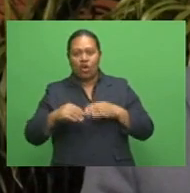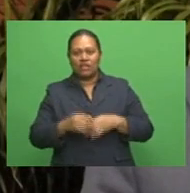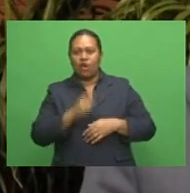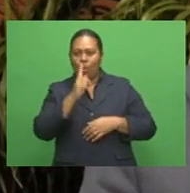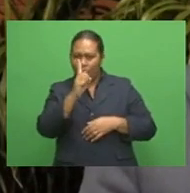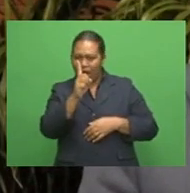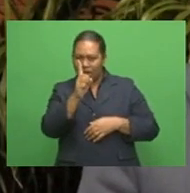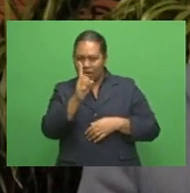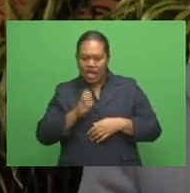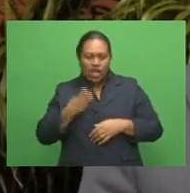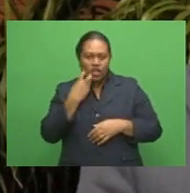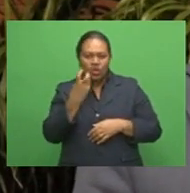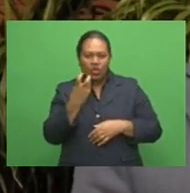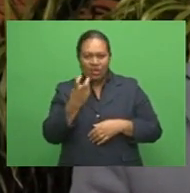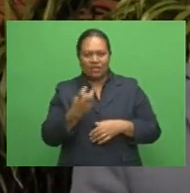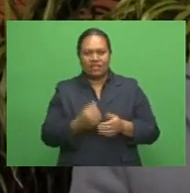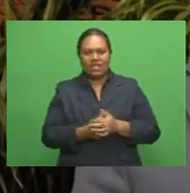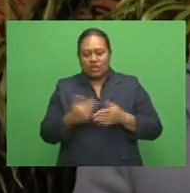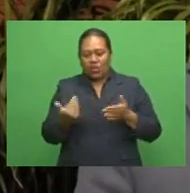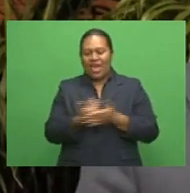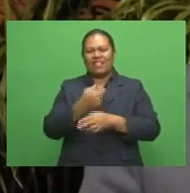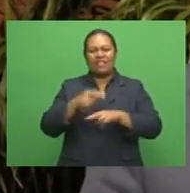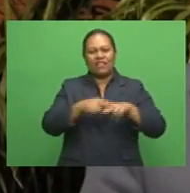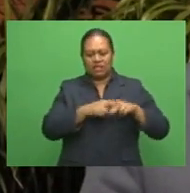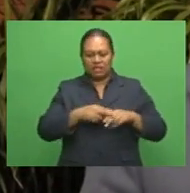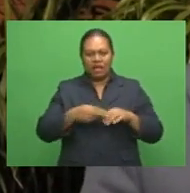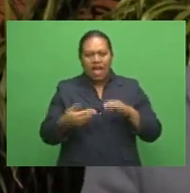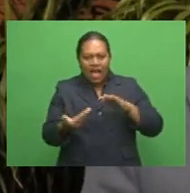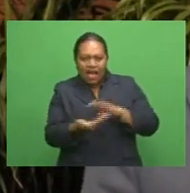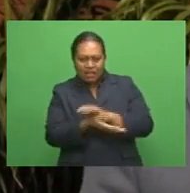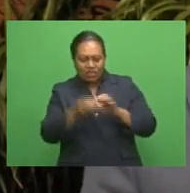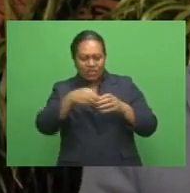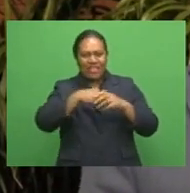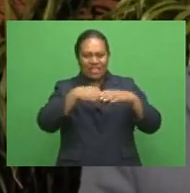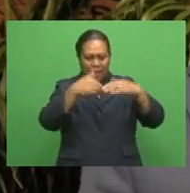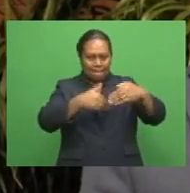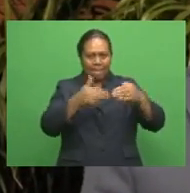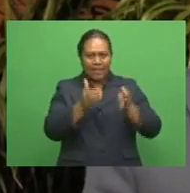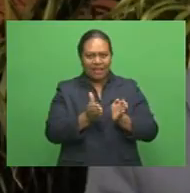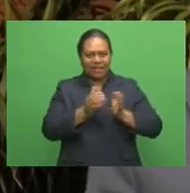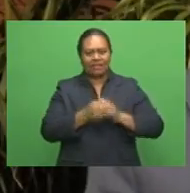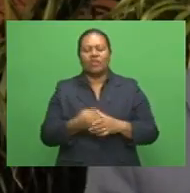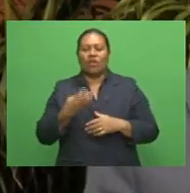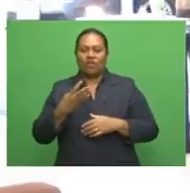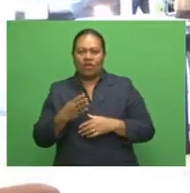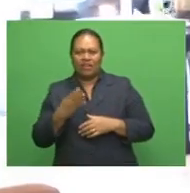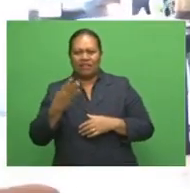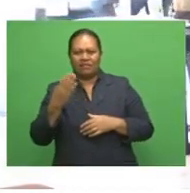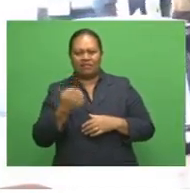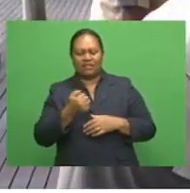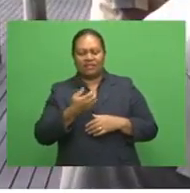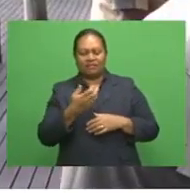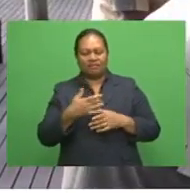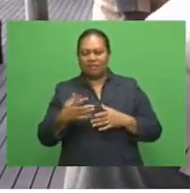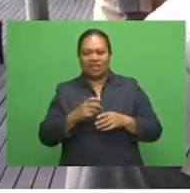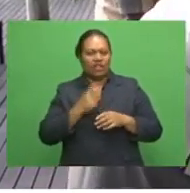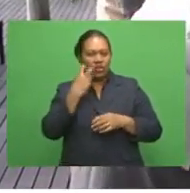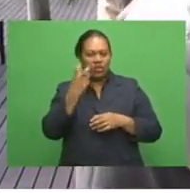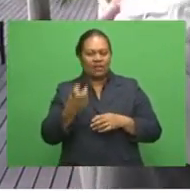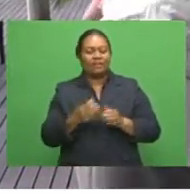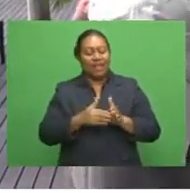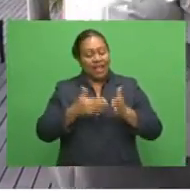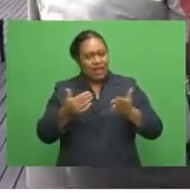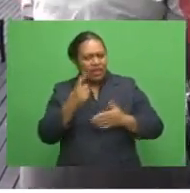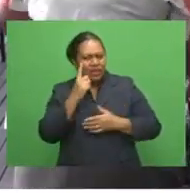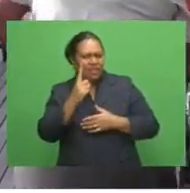tourist that enters Fiji under that package. And it's for the first 150,000 tourists. The minister says looking at